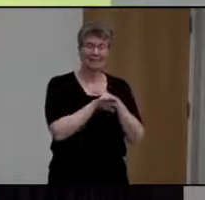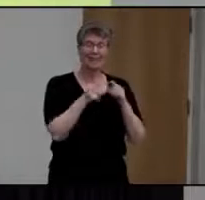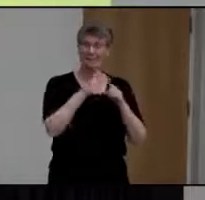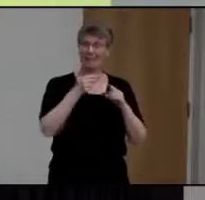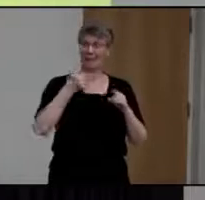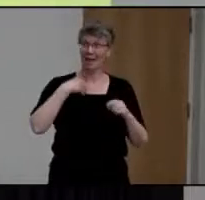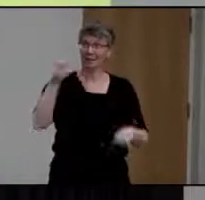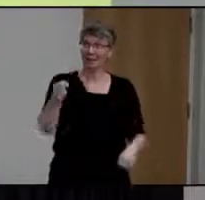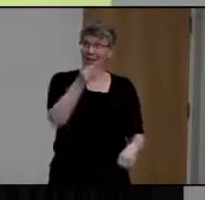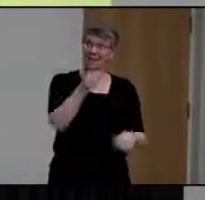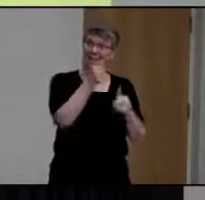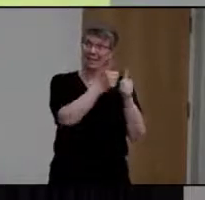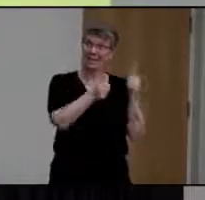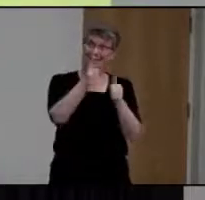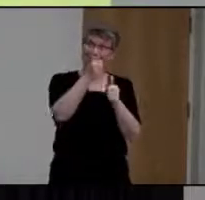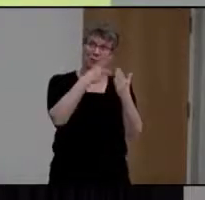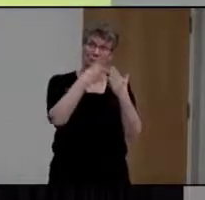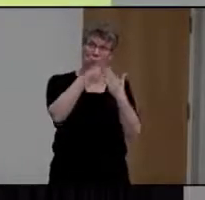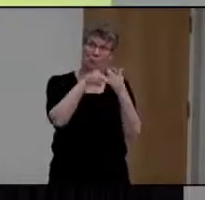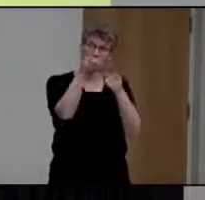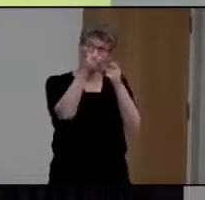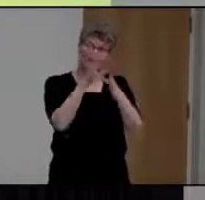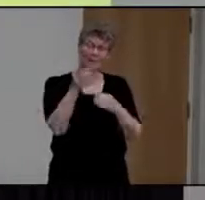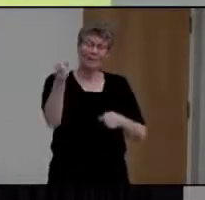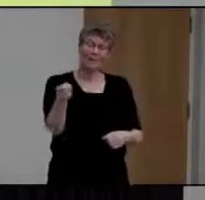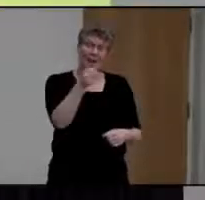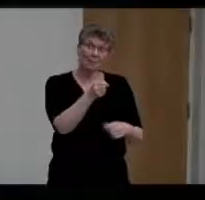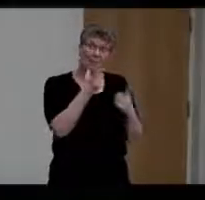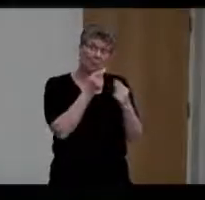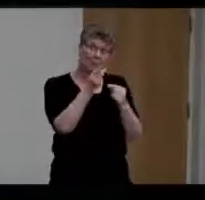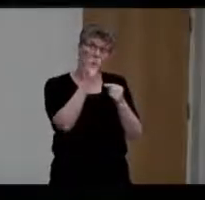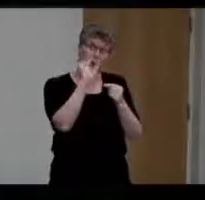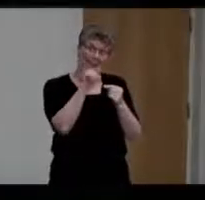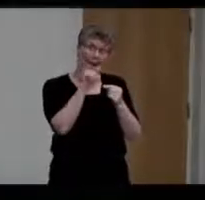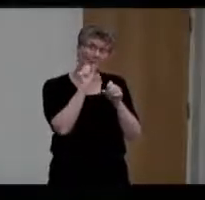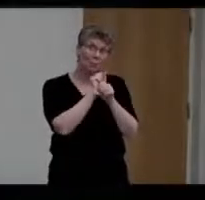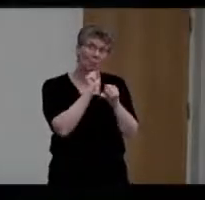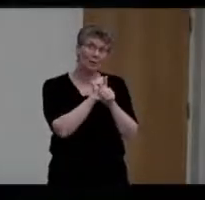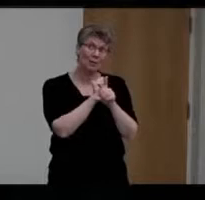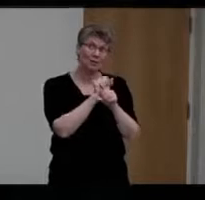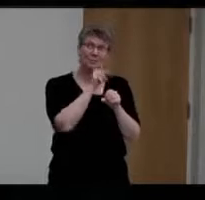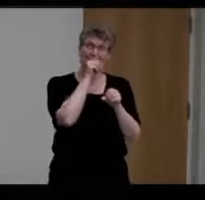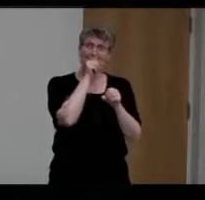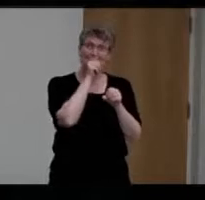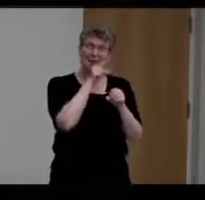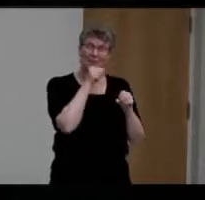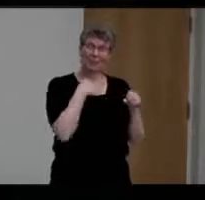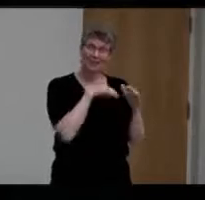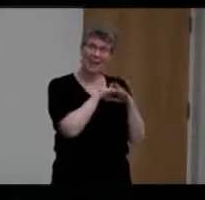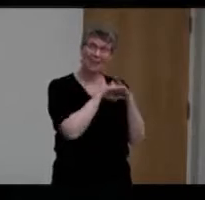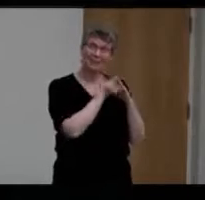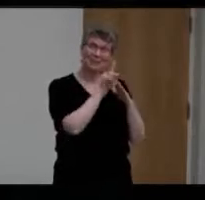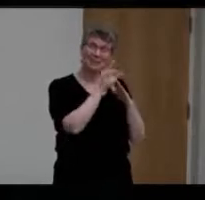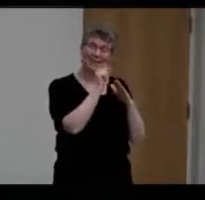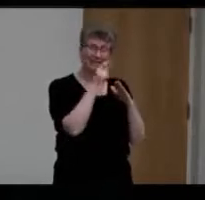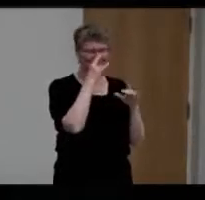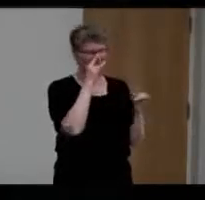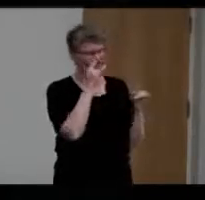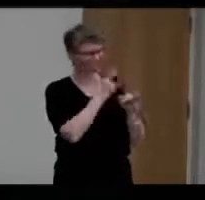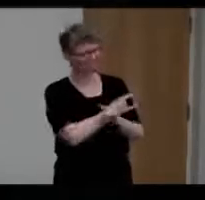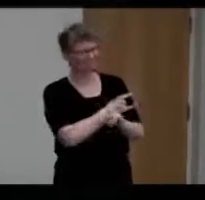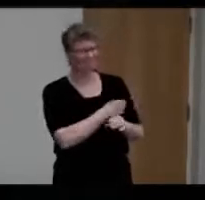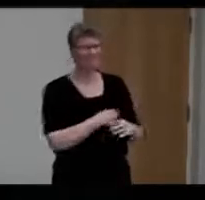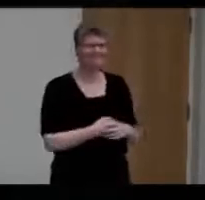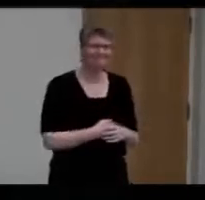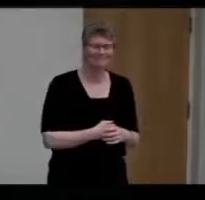director, and they hired me to do this. I get it. This is, we talk about, in this